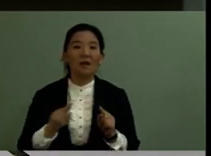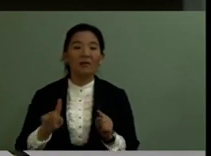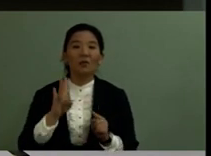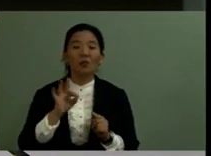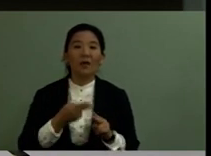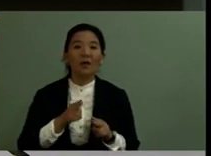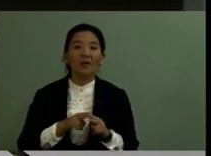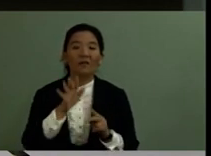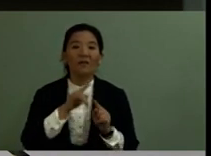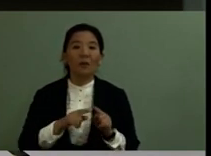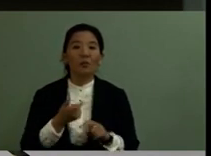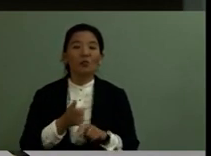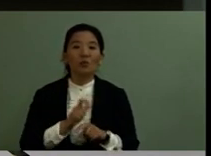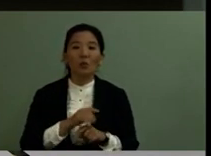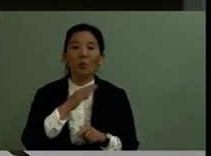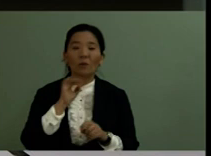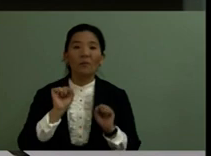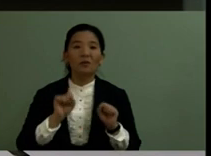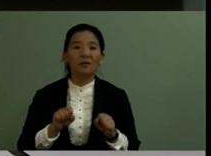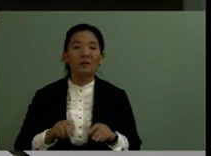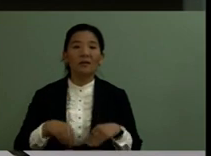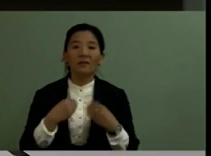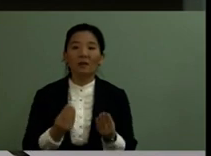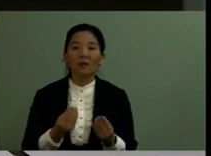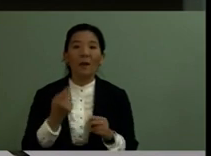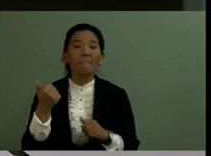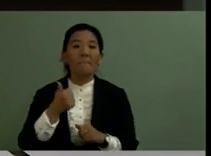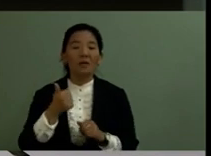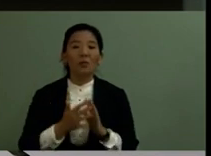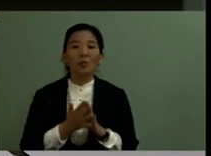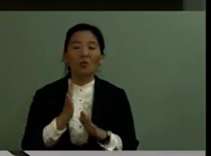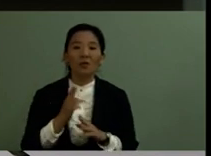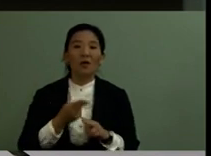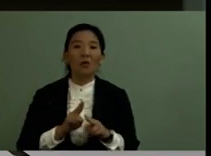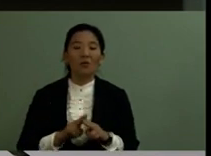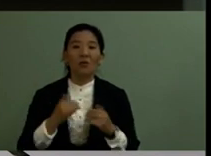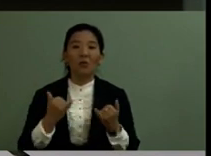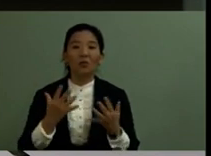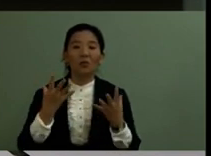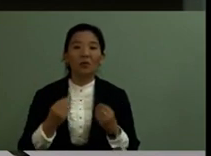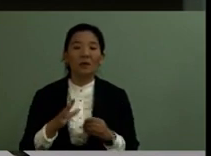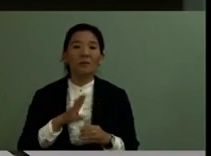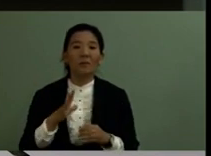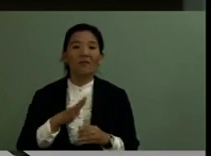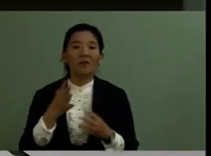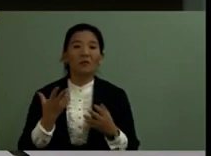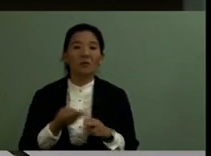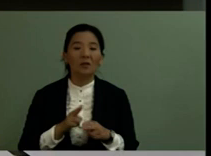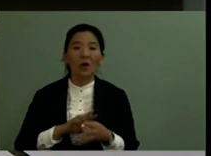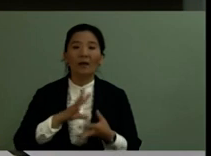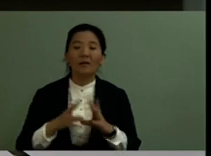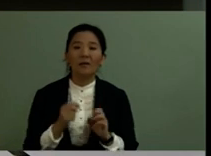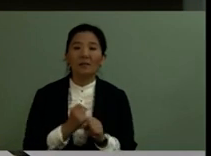Lekin bu davrda bizga juda ham ko'p imkoniyatlar berilgan. Birinchi navbatda hozirgi kundagi bo'layotgan voqealarni tahlil